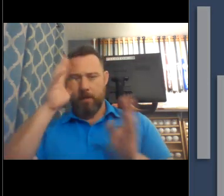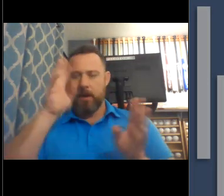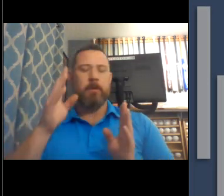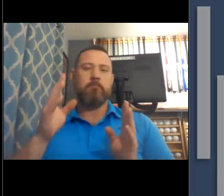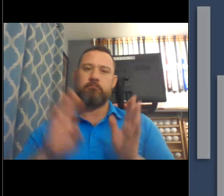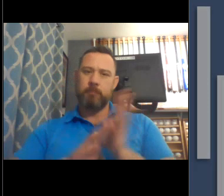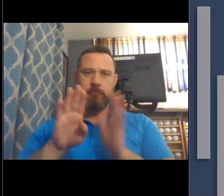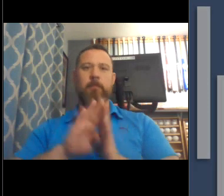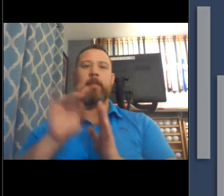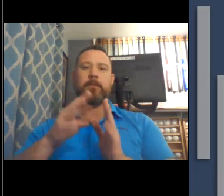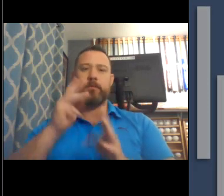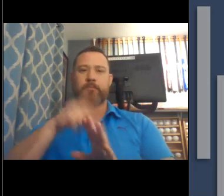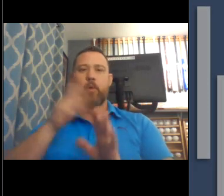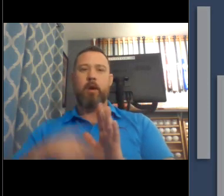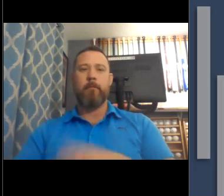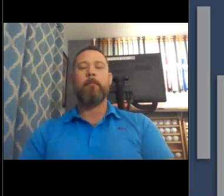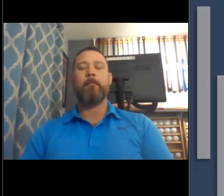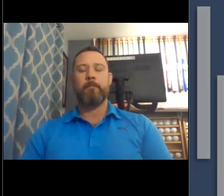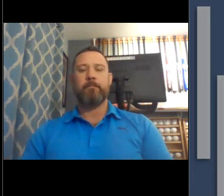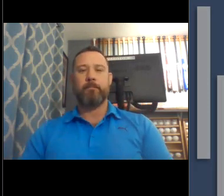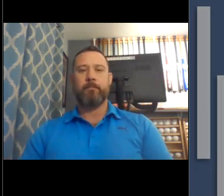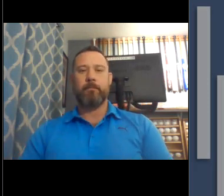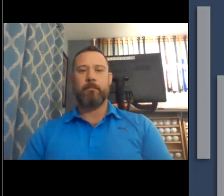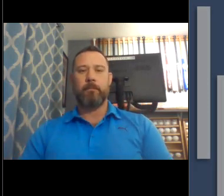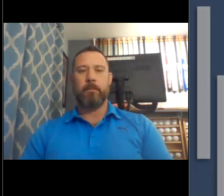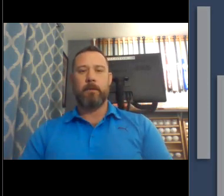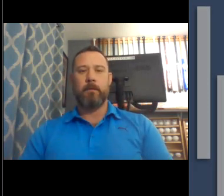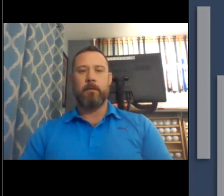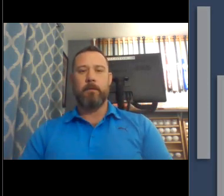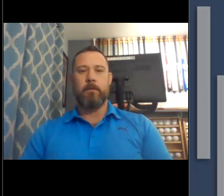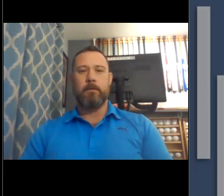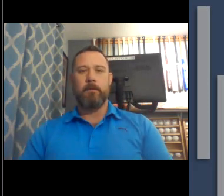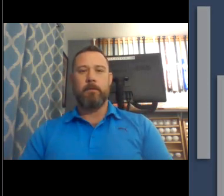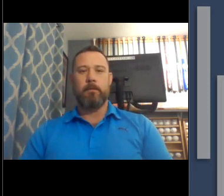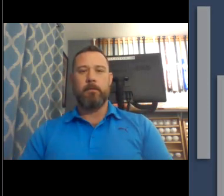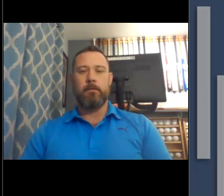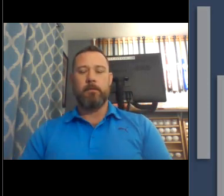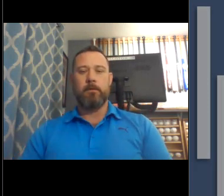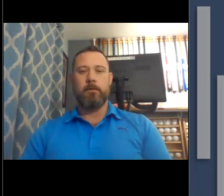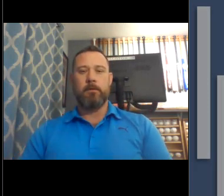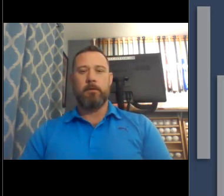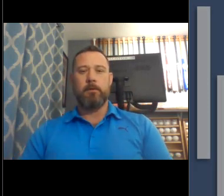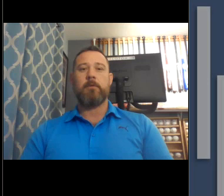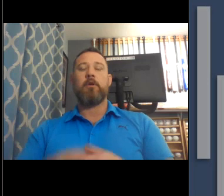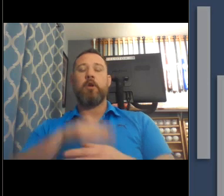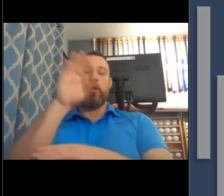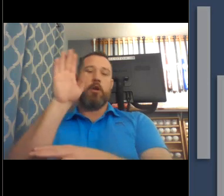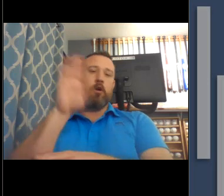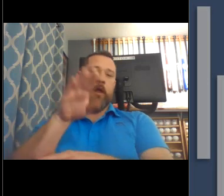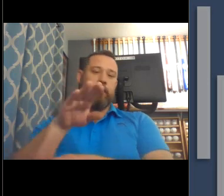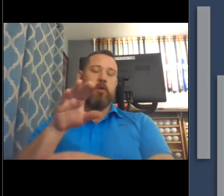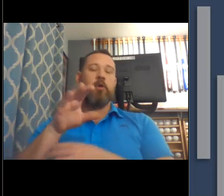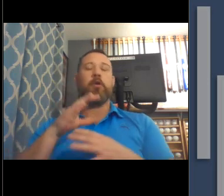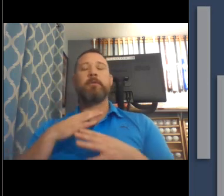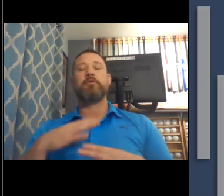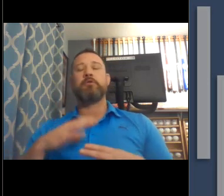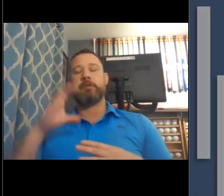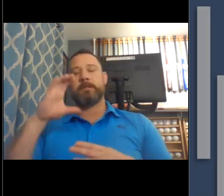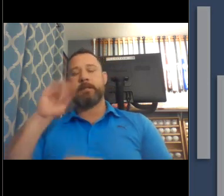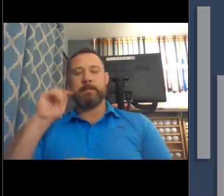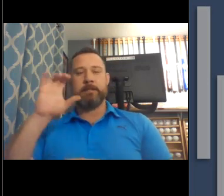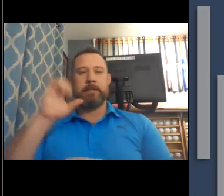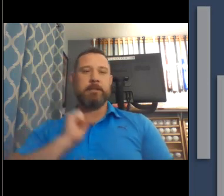Thank you. Good afternoon, Commissioners, CTC